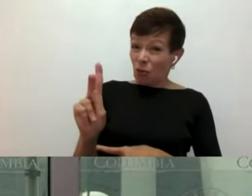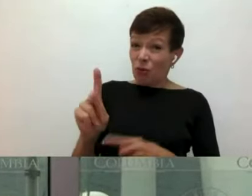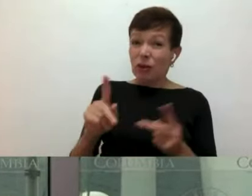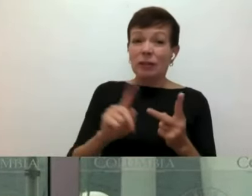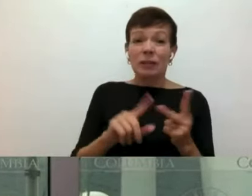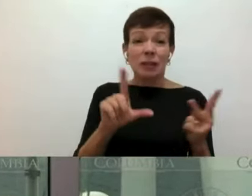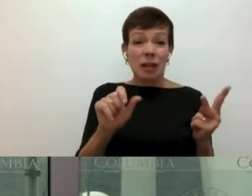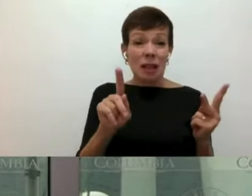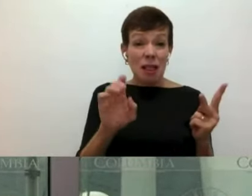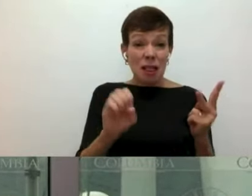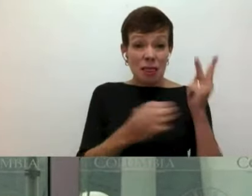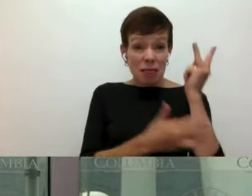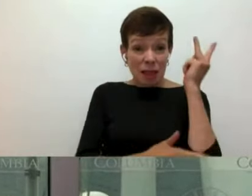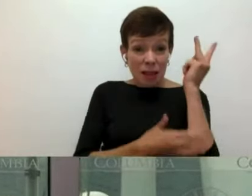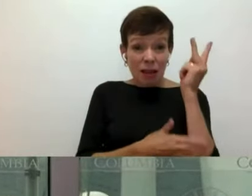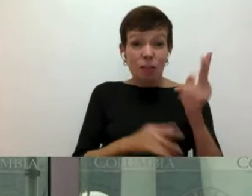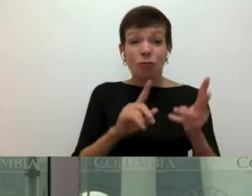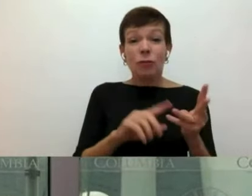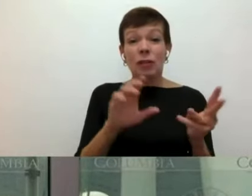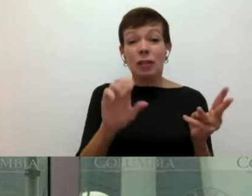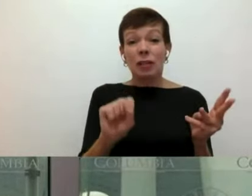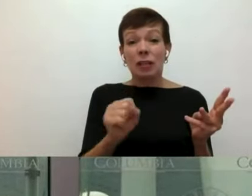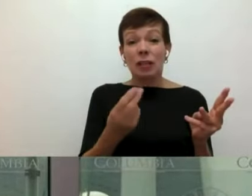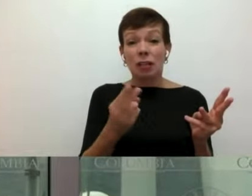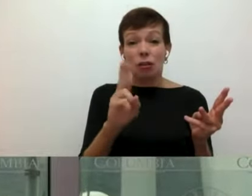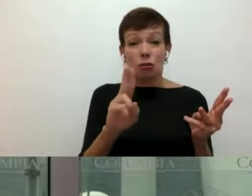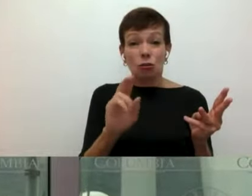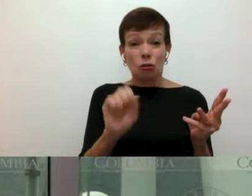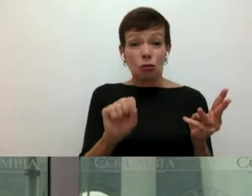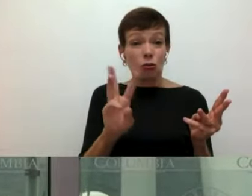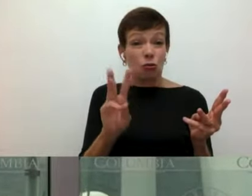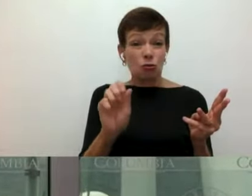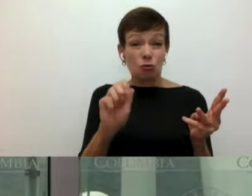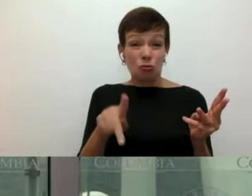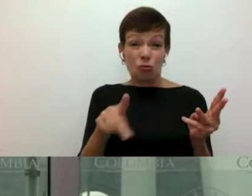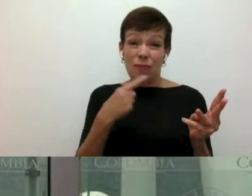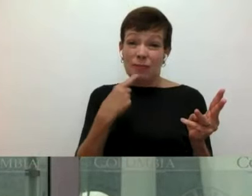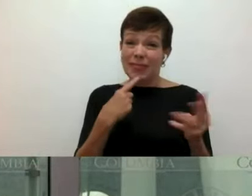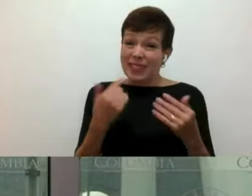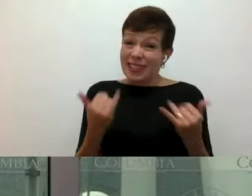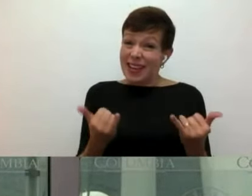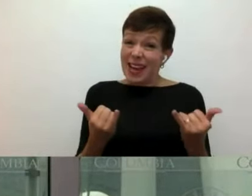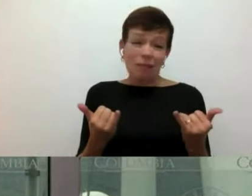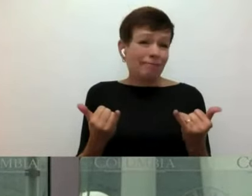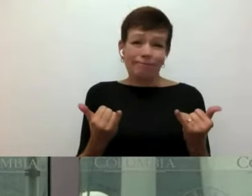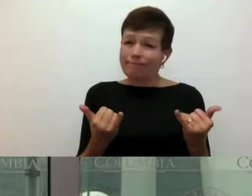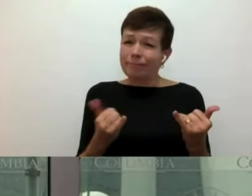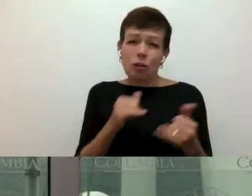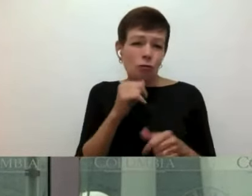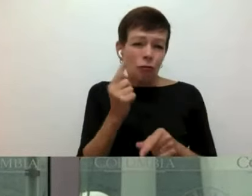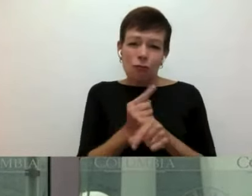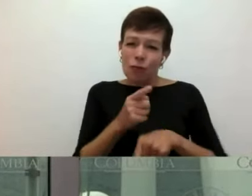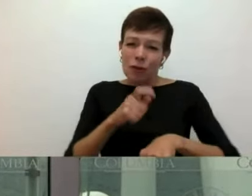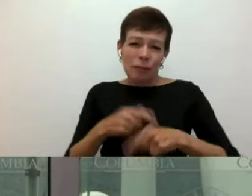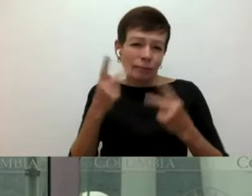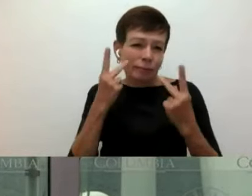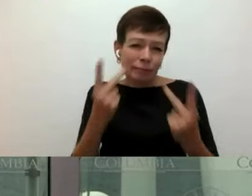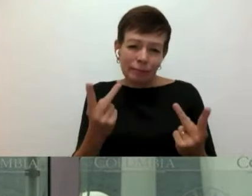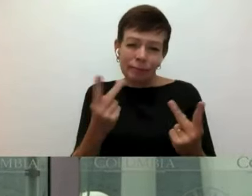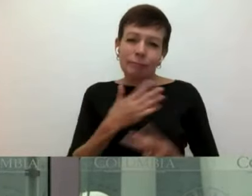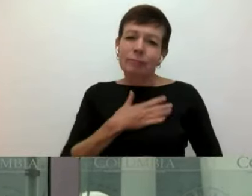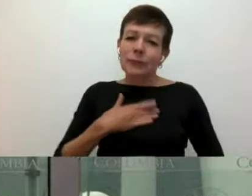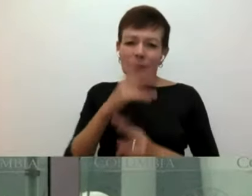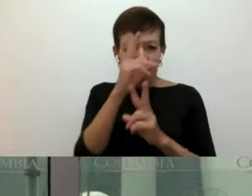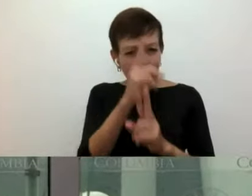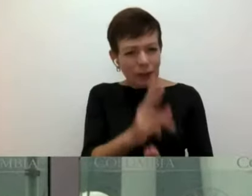to West Kelowna, some heavily impacted communities like Lake Country and the Shuswap are indicating that now is not the time to visit